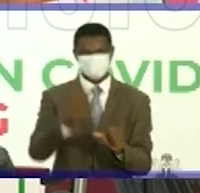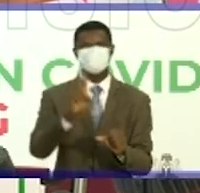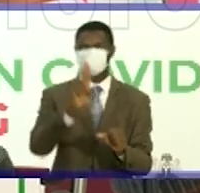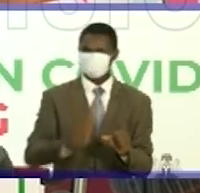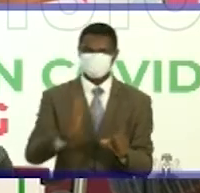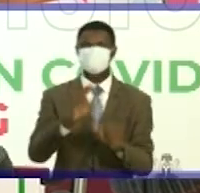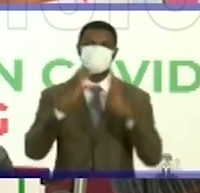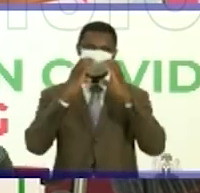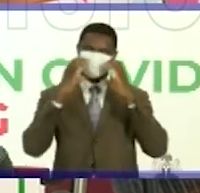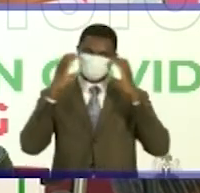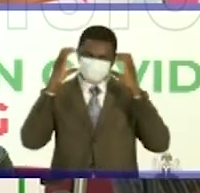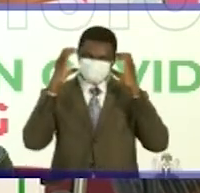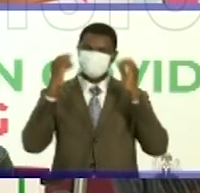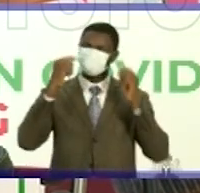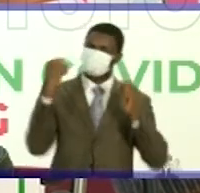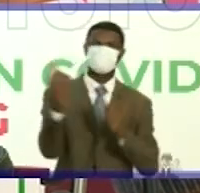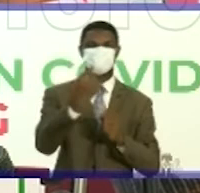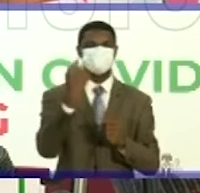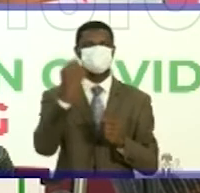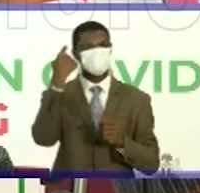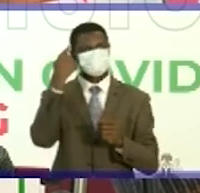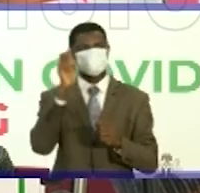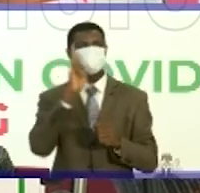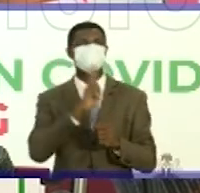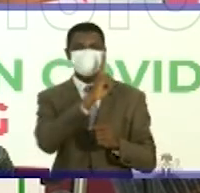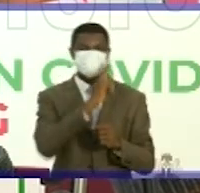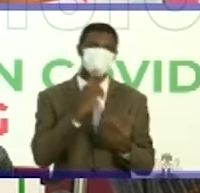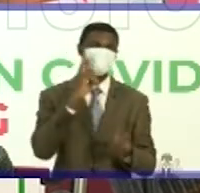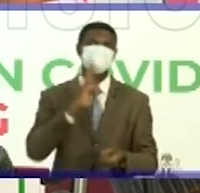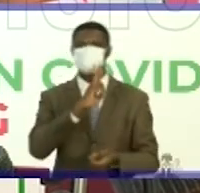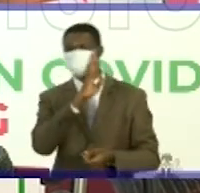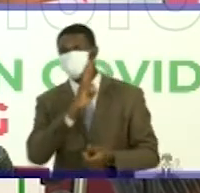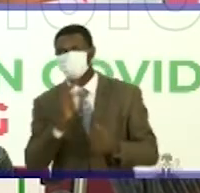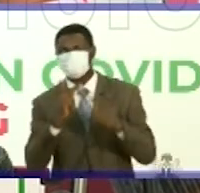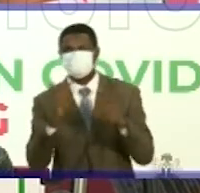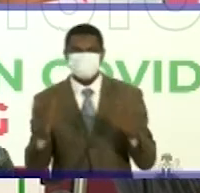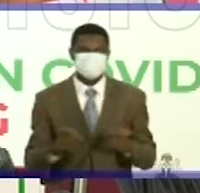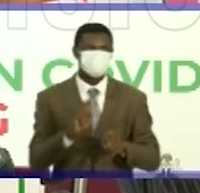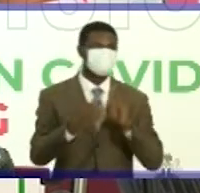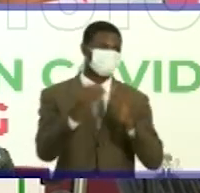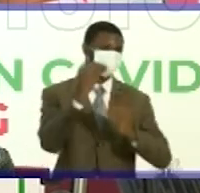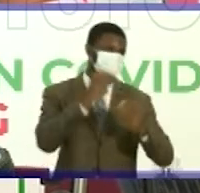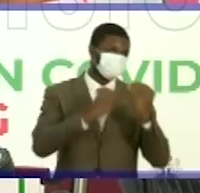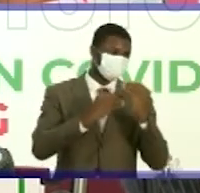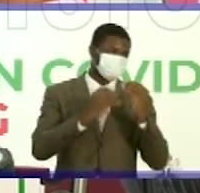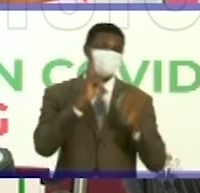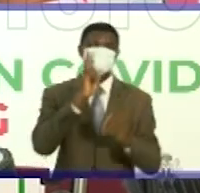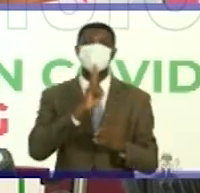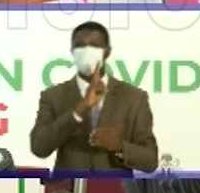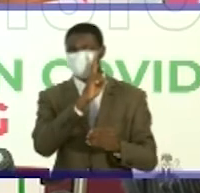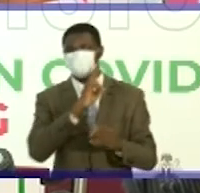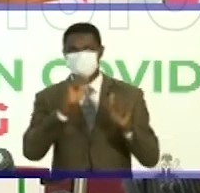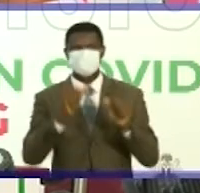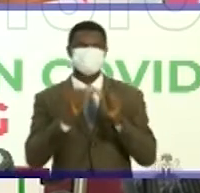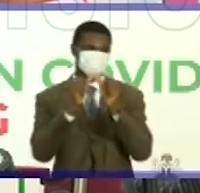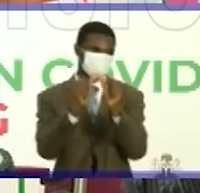concern. For hotels, restaurants, and eateries, hotels may continue to remain open, but